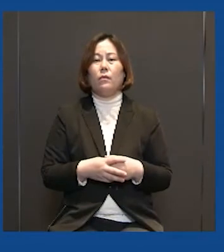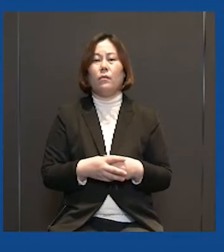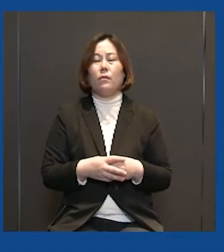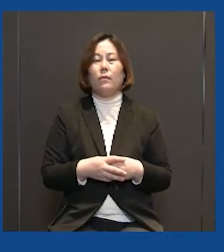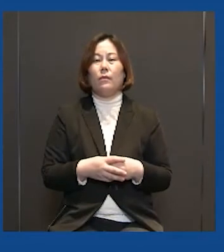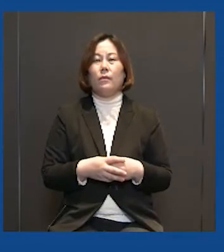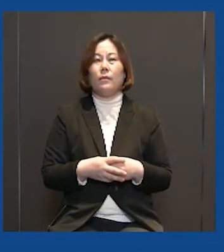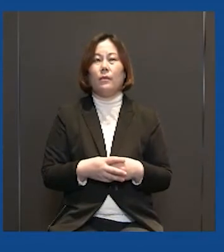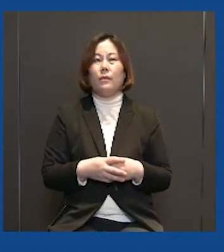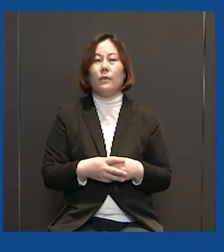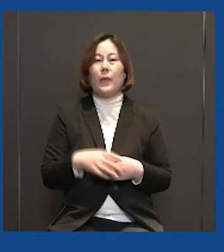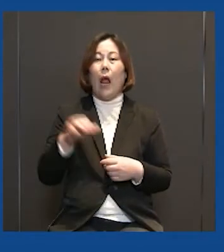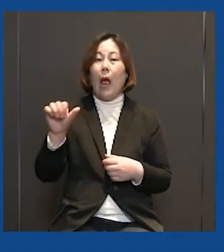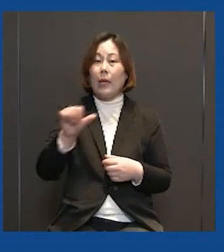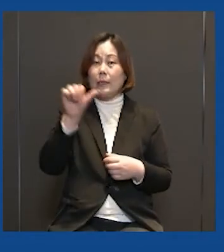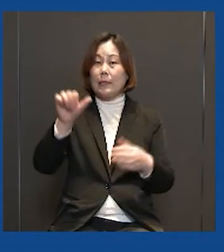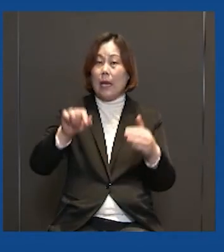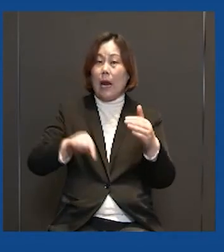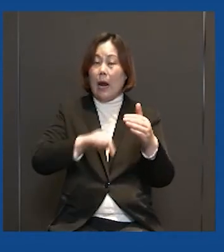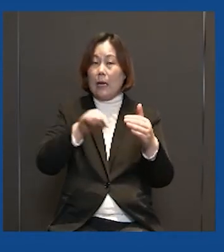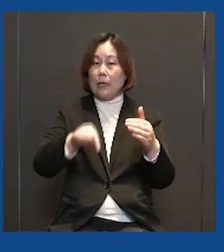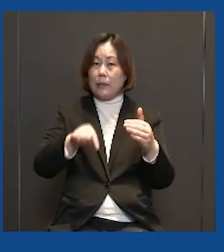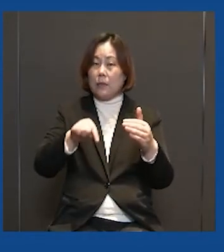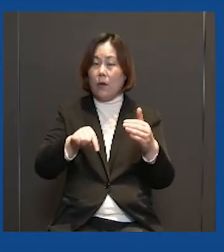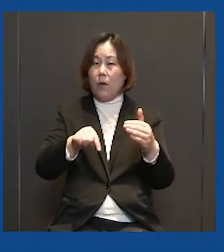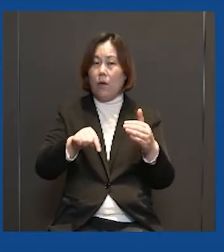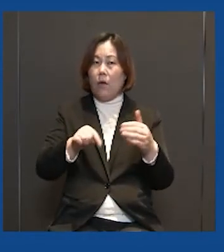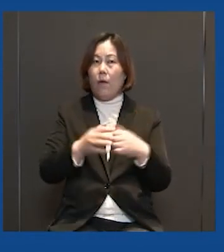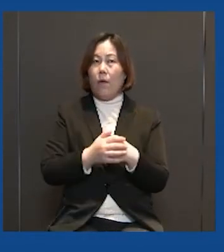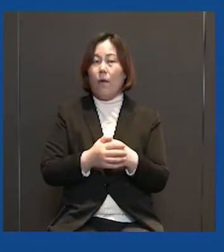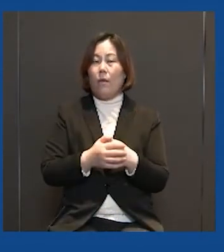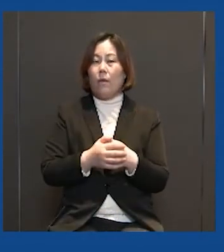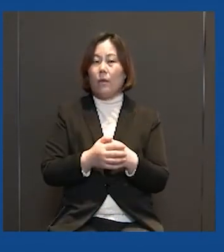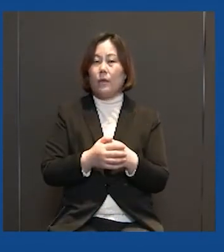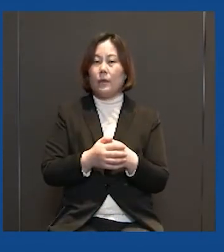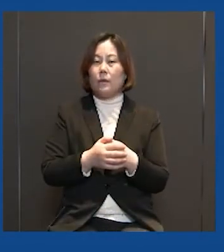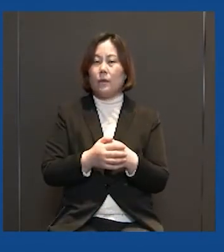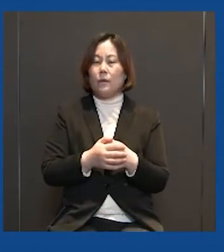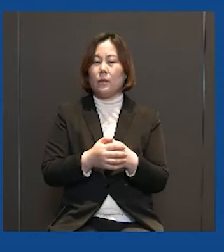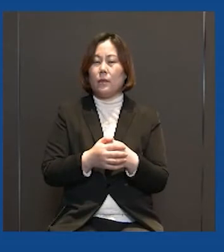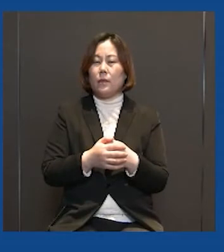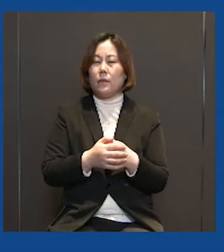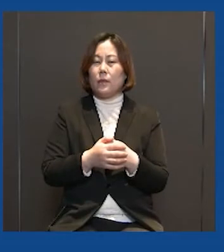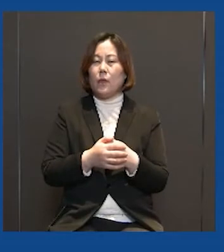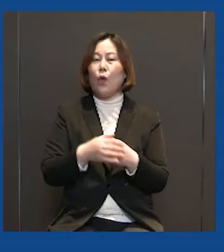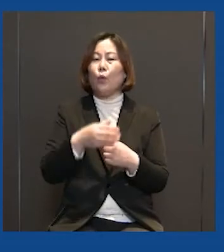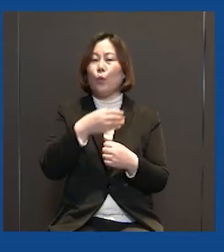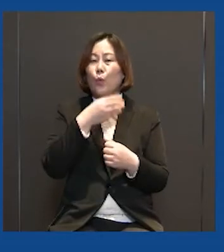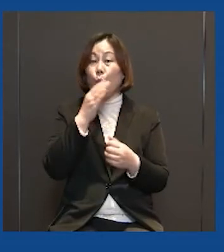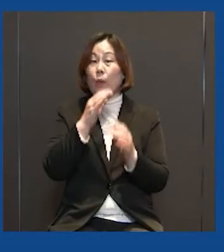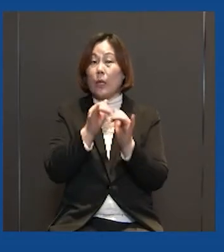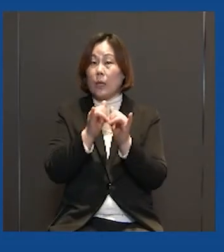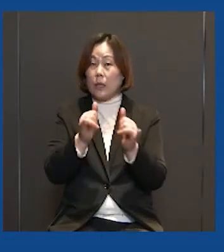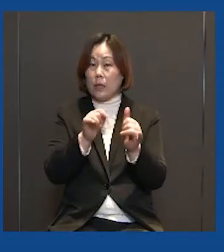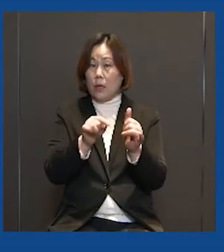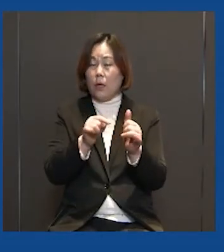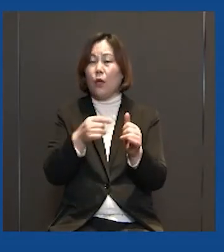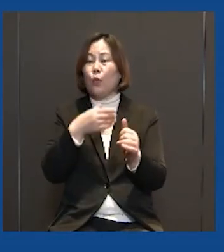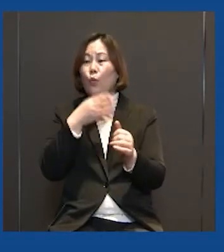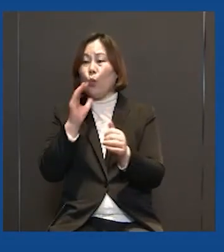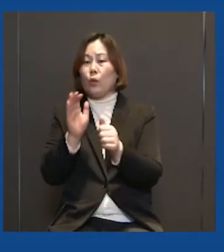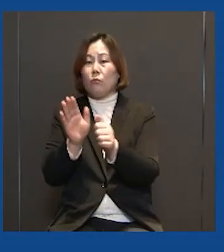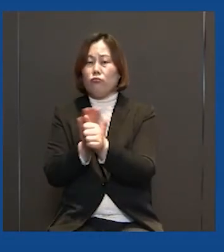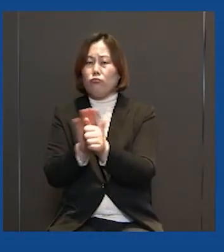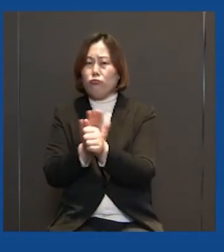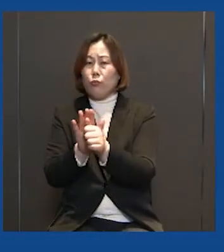proportion of communities have older people caring for older people, so providing home care. There are extensive home care programs where